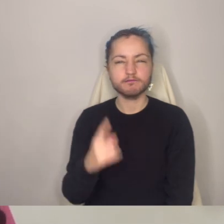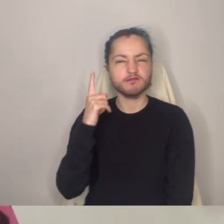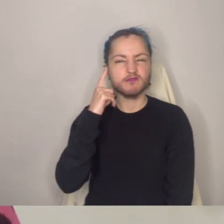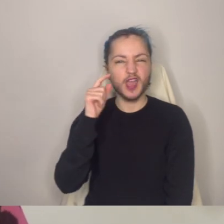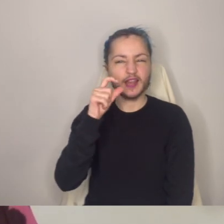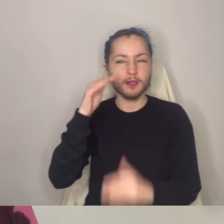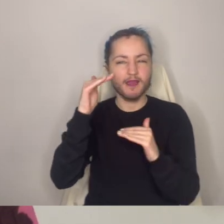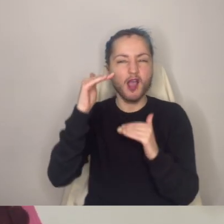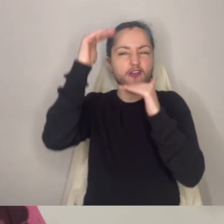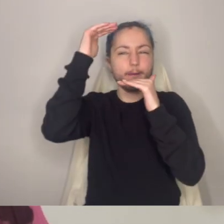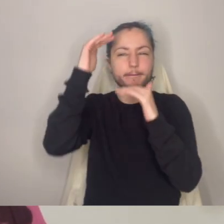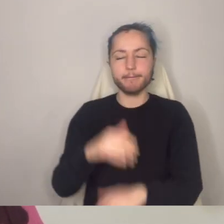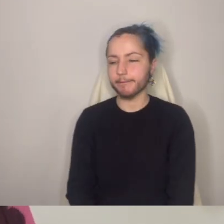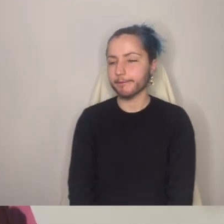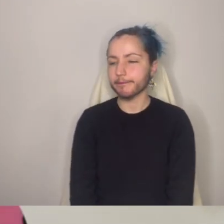I'm going to make that a bit higher.